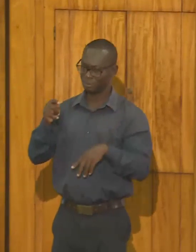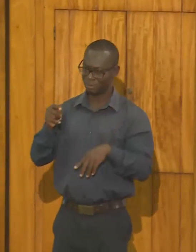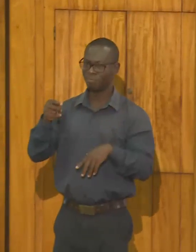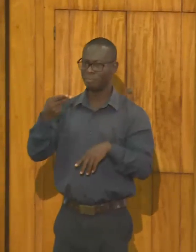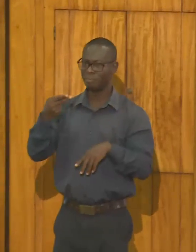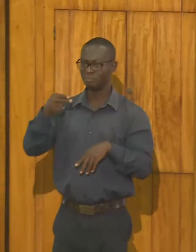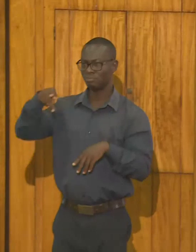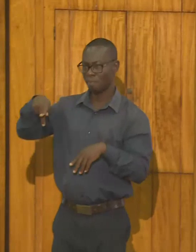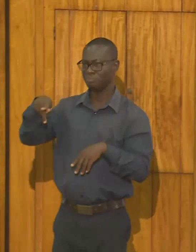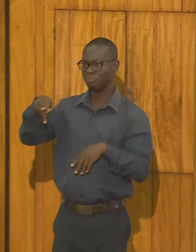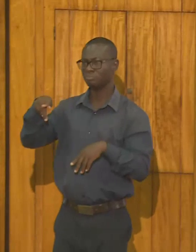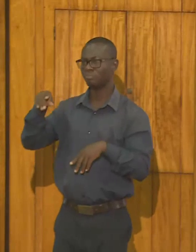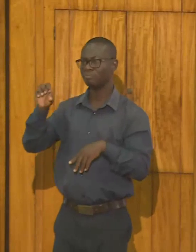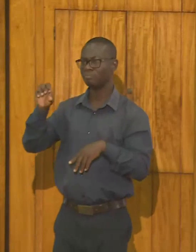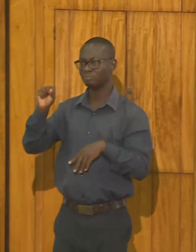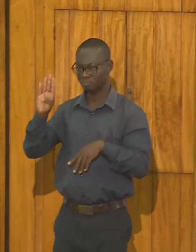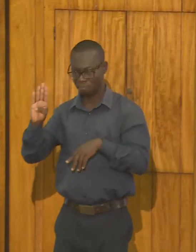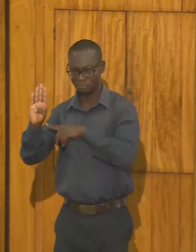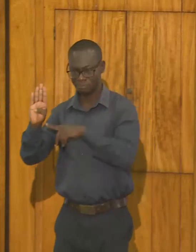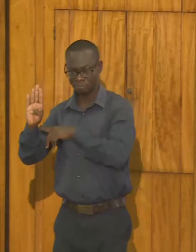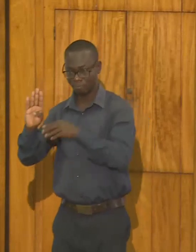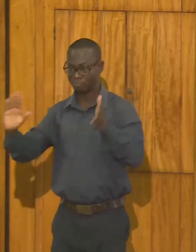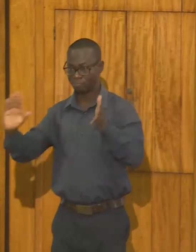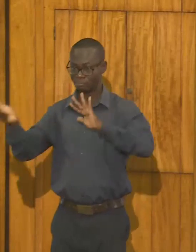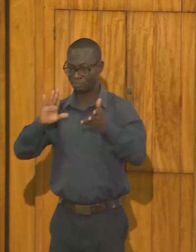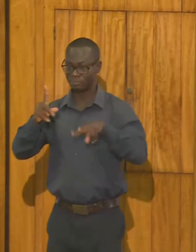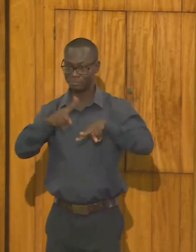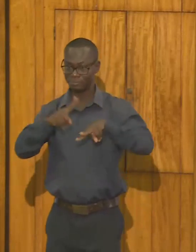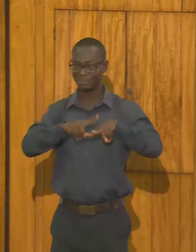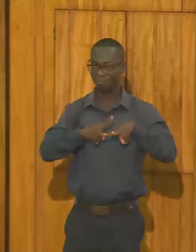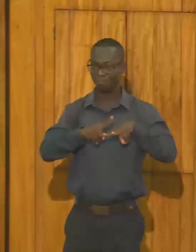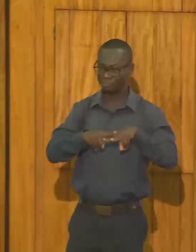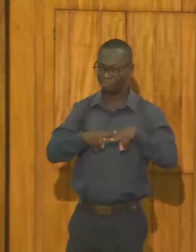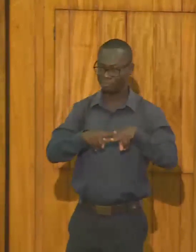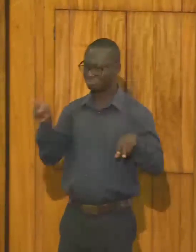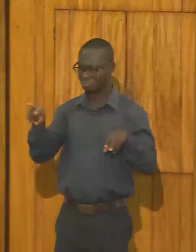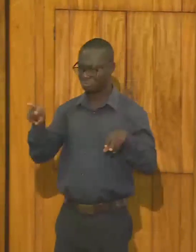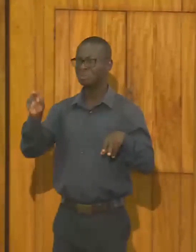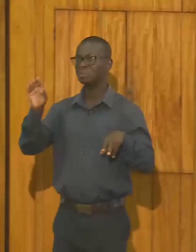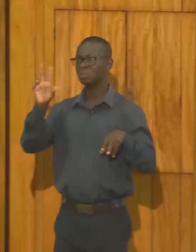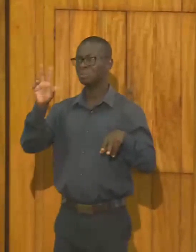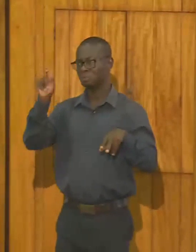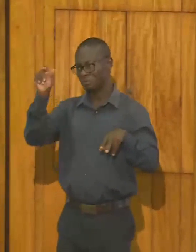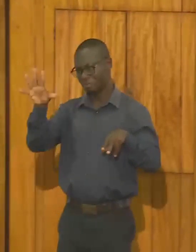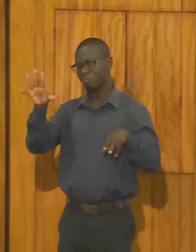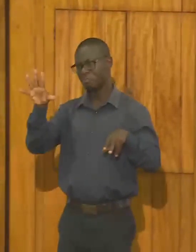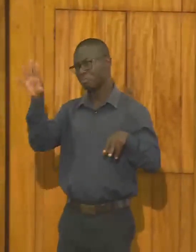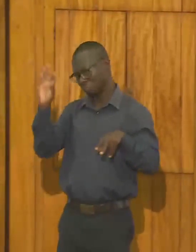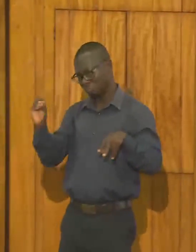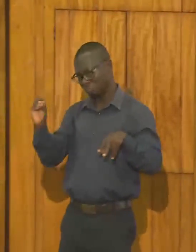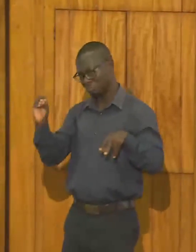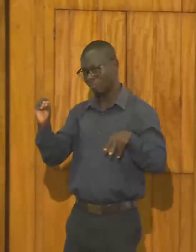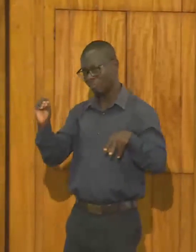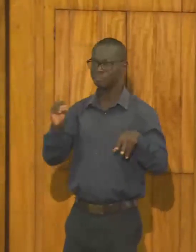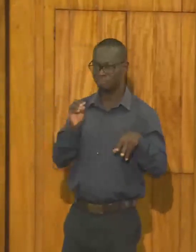country is comparable to the HIV prevalence now at about 3.5% or thereabout. And the